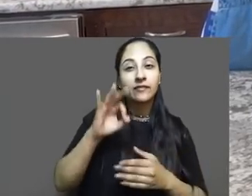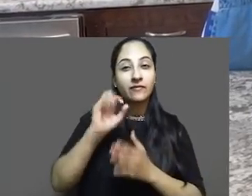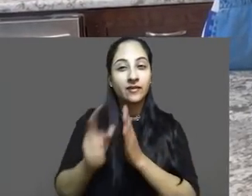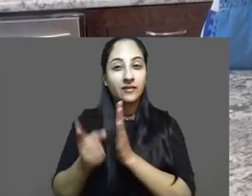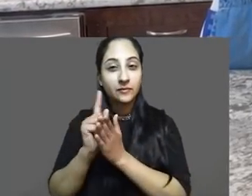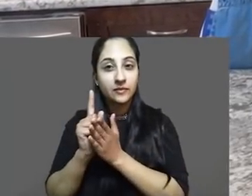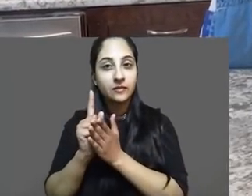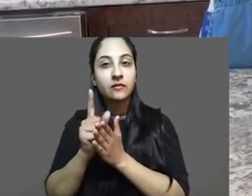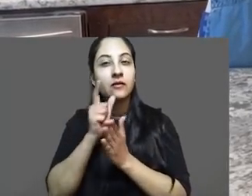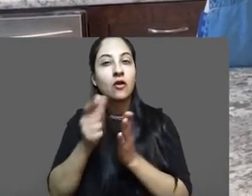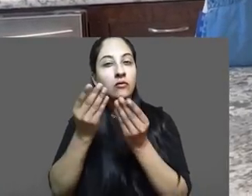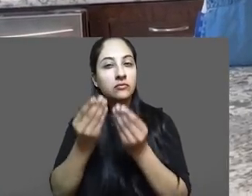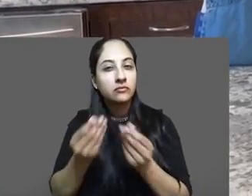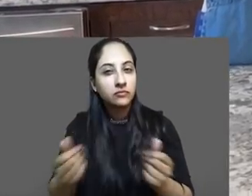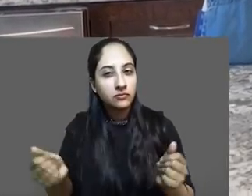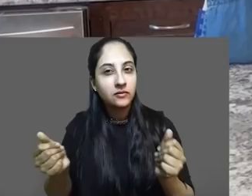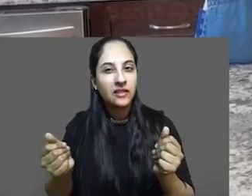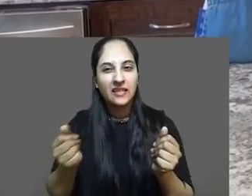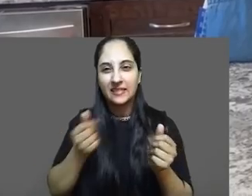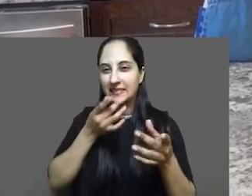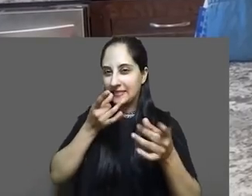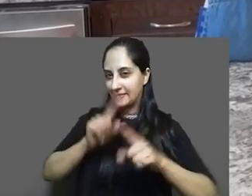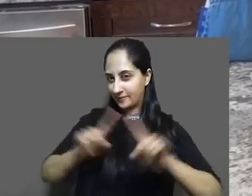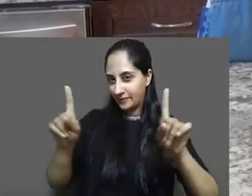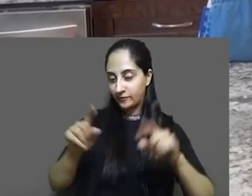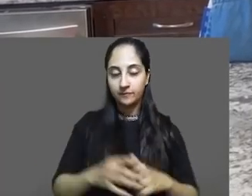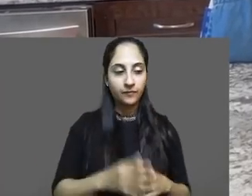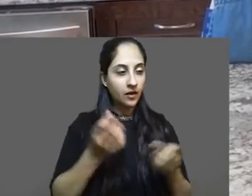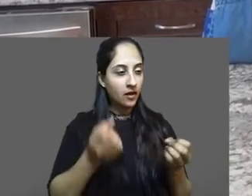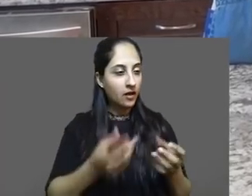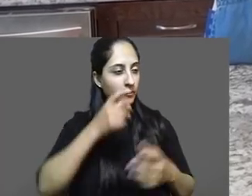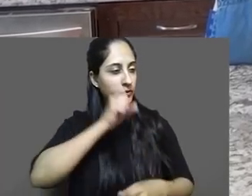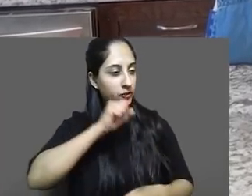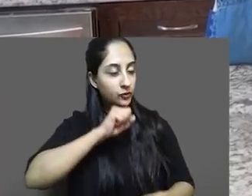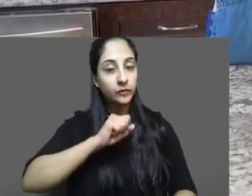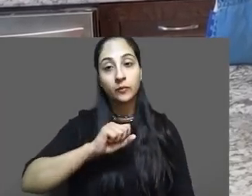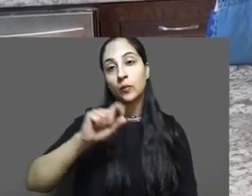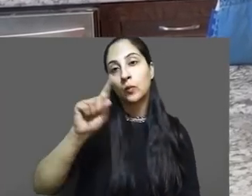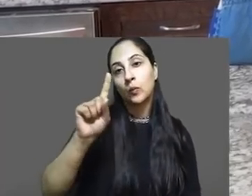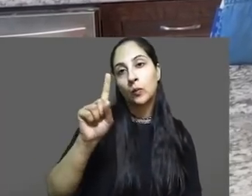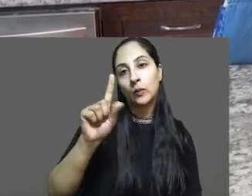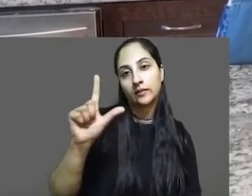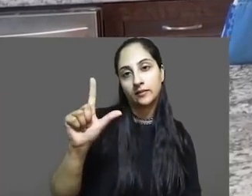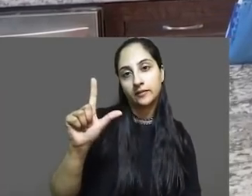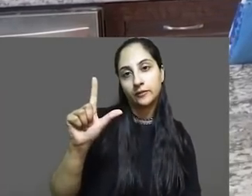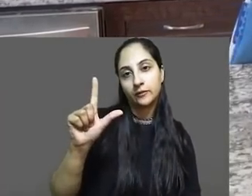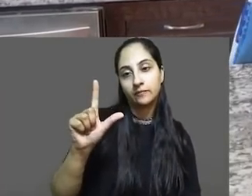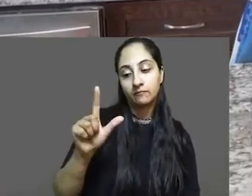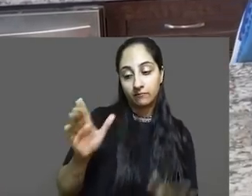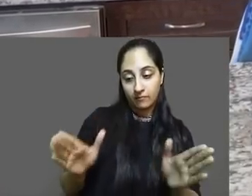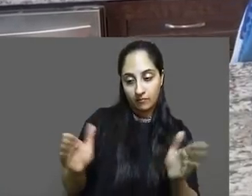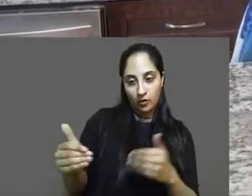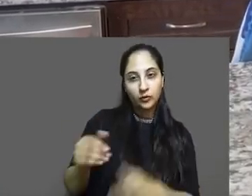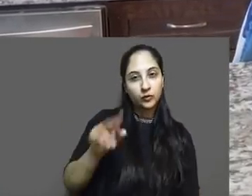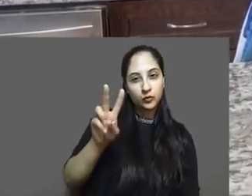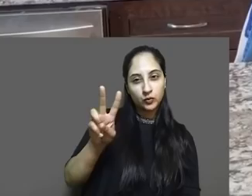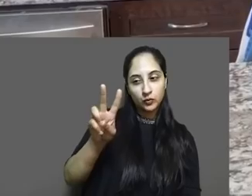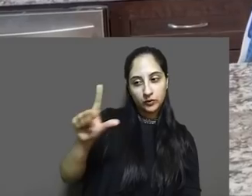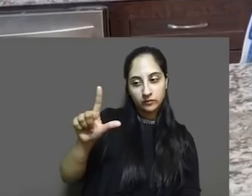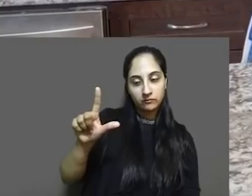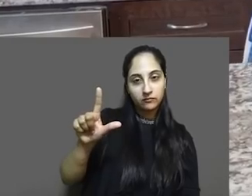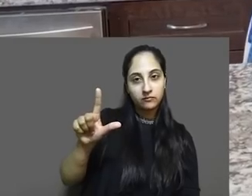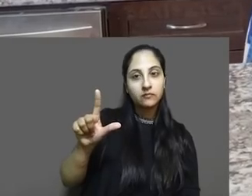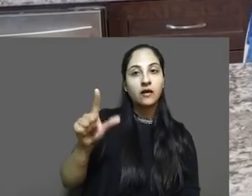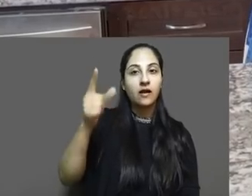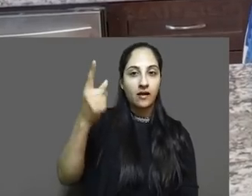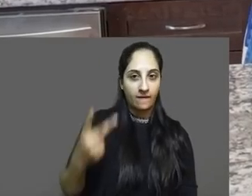will then the sherbet doesn't taste the same. Now, and how much ice cream are we putting? 1 liter of ice cream, so it's half of the 2 liter box. Okay. And ice cream we have to